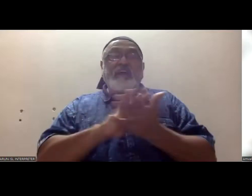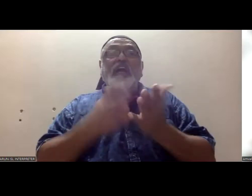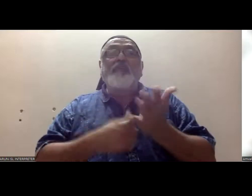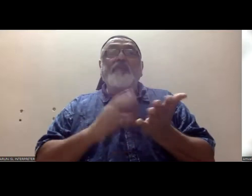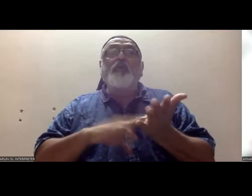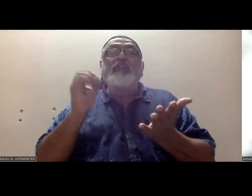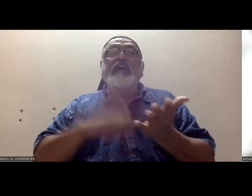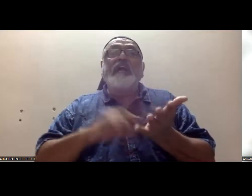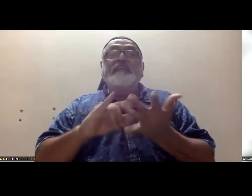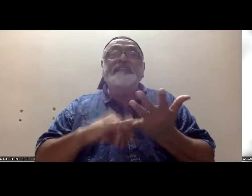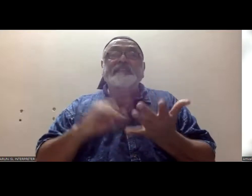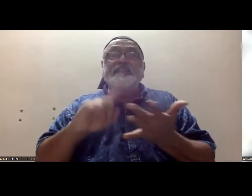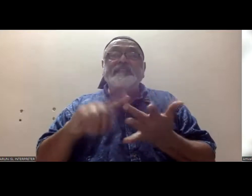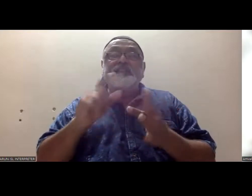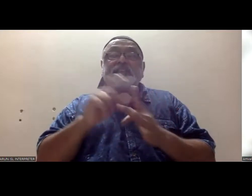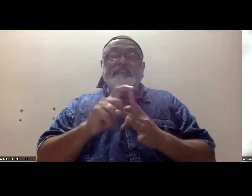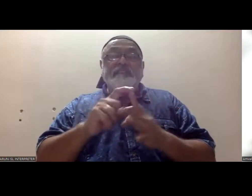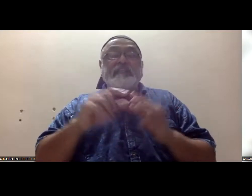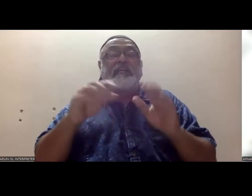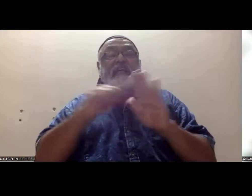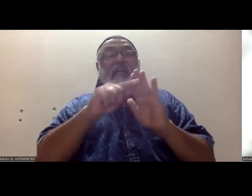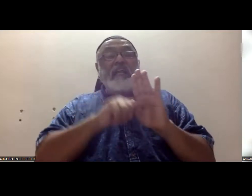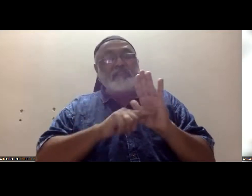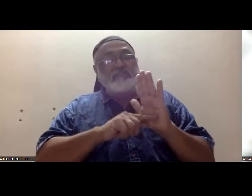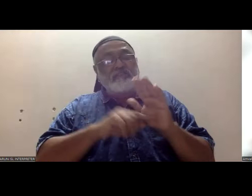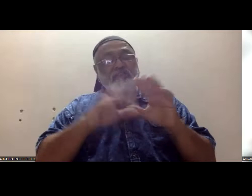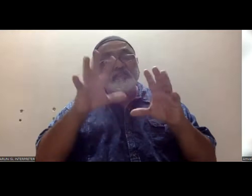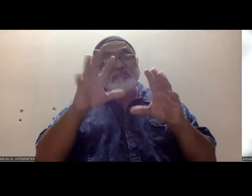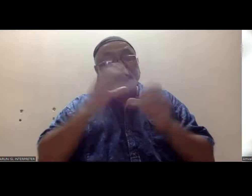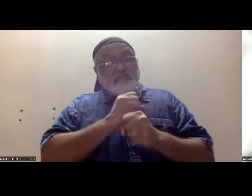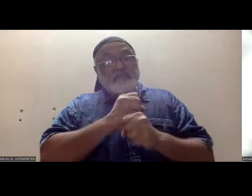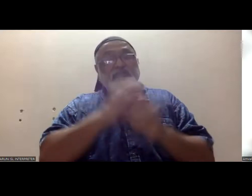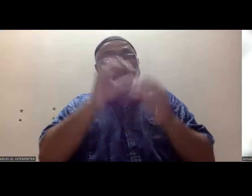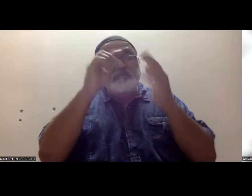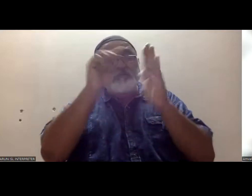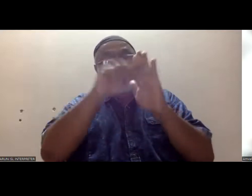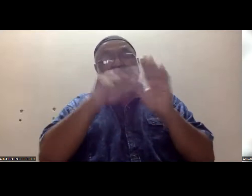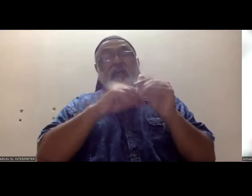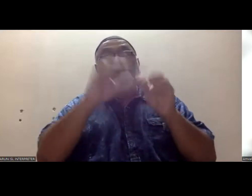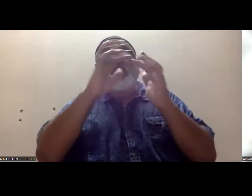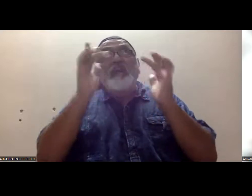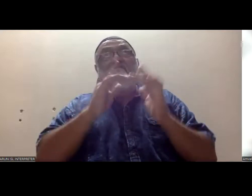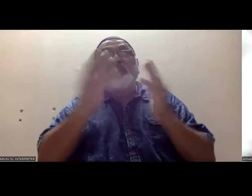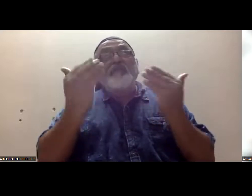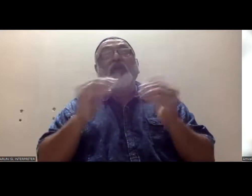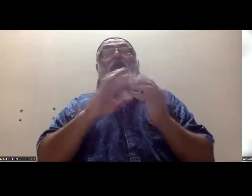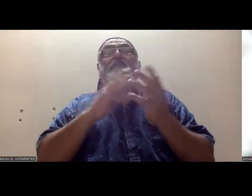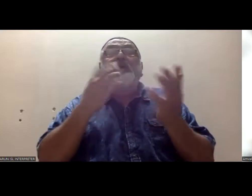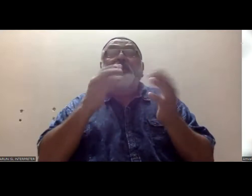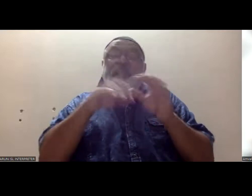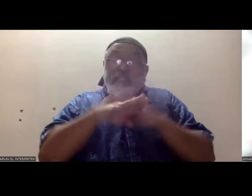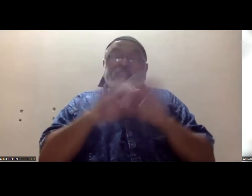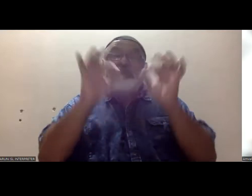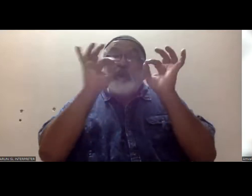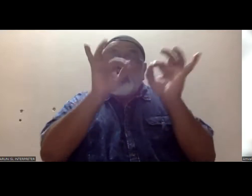there are specific provisions towards the later part of the guideline, specifically talking about, say, for example, a hospital building